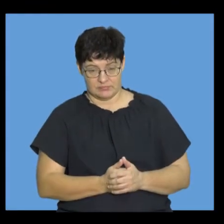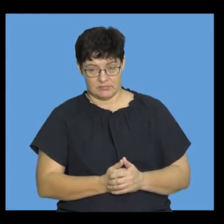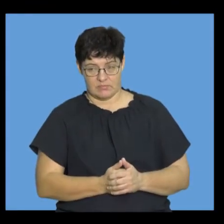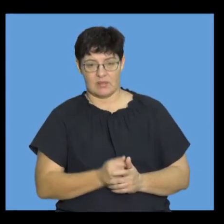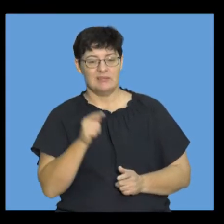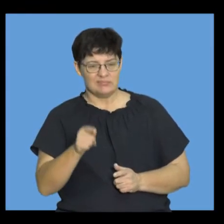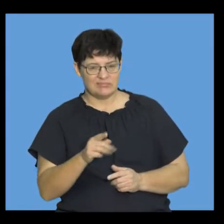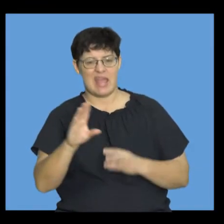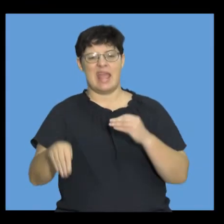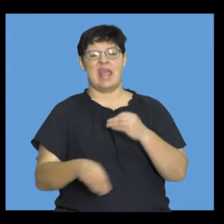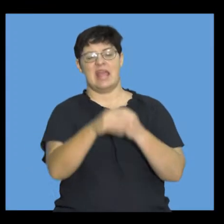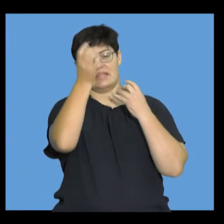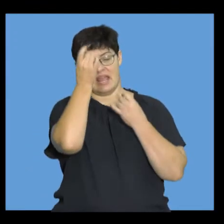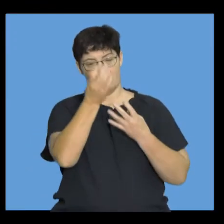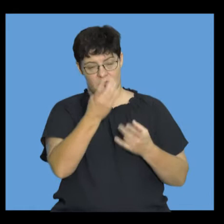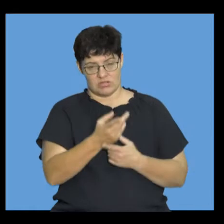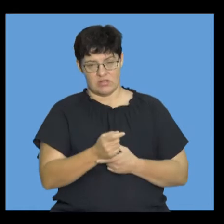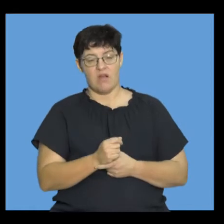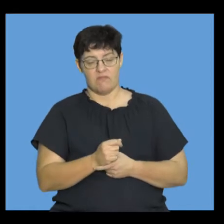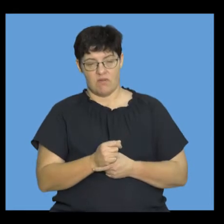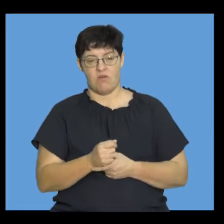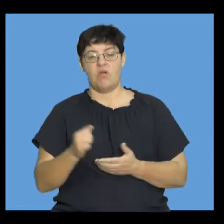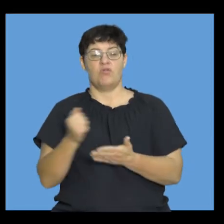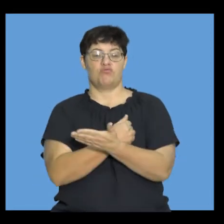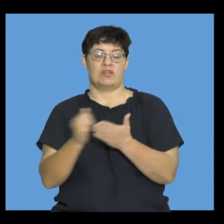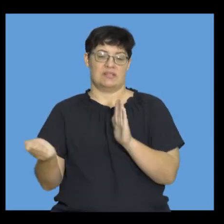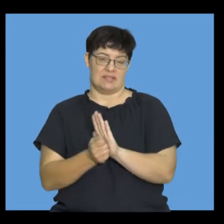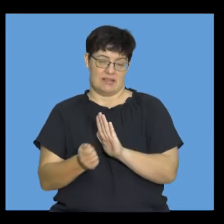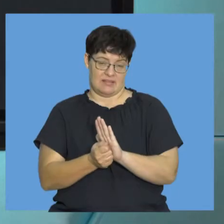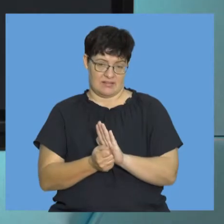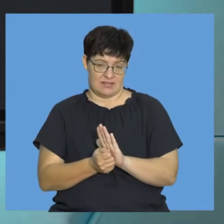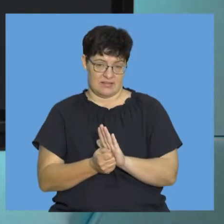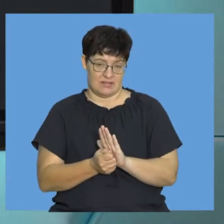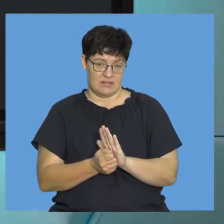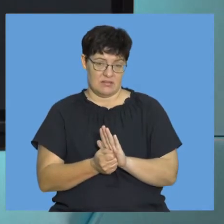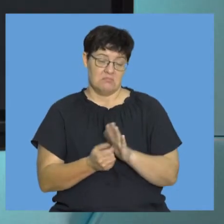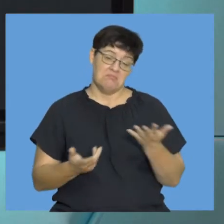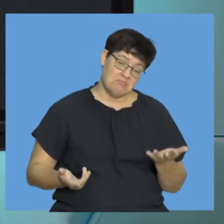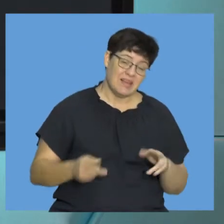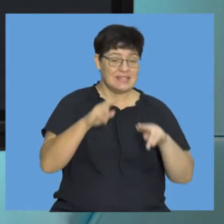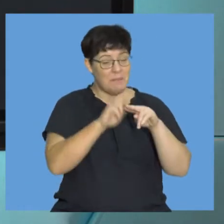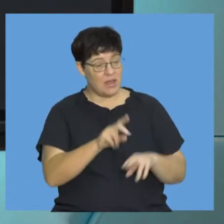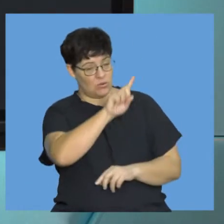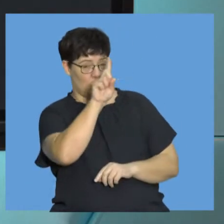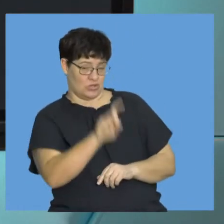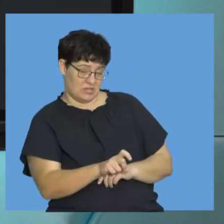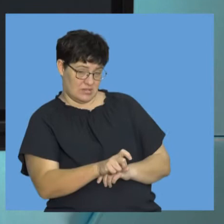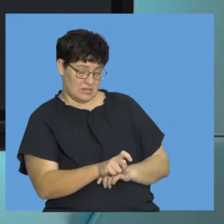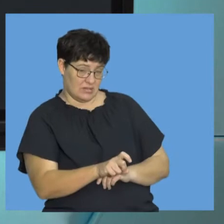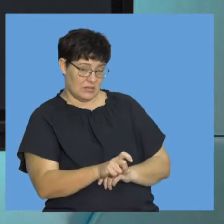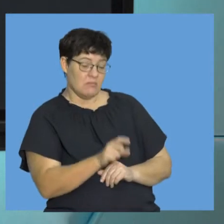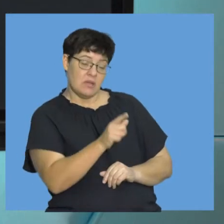additional information for your credit sales, because sometimes, depending on the question, if the question had